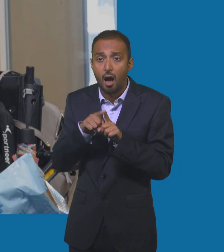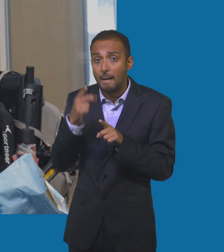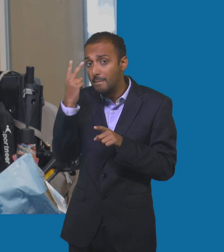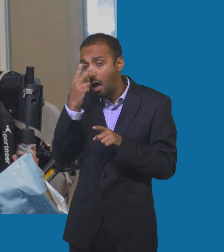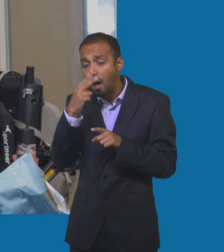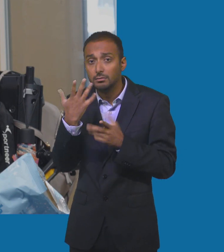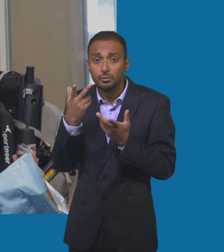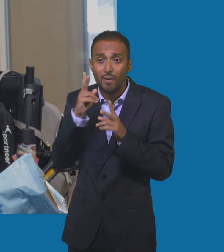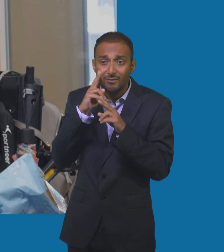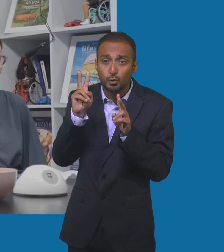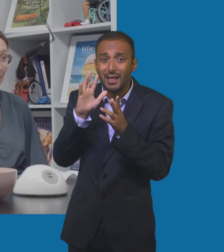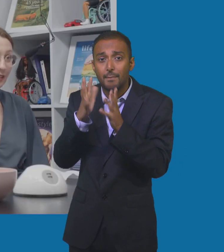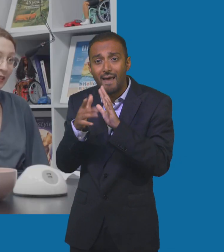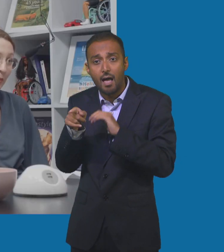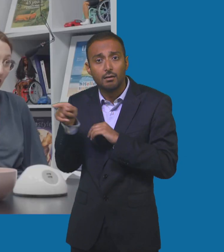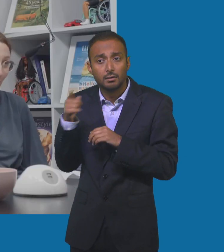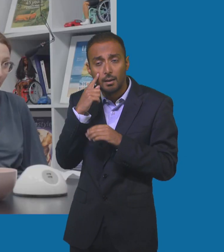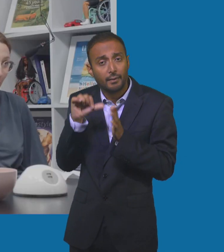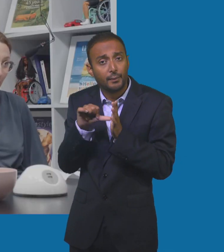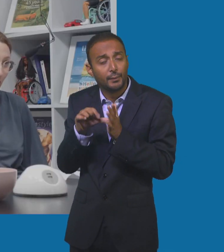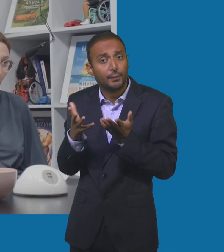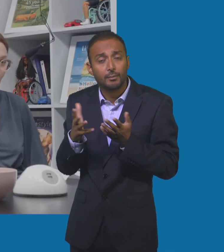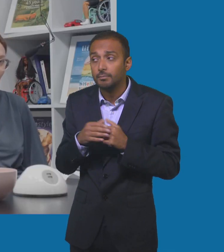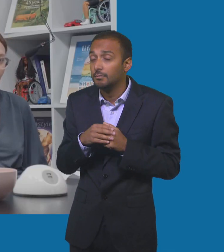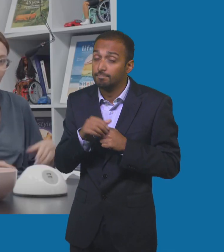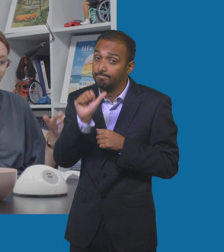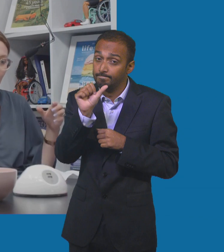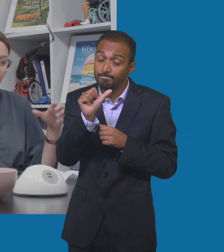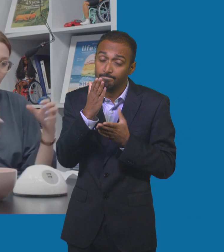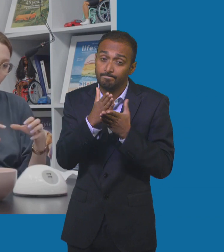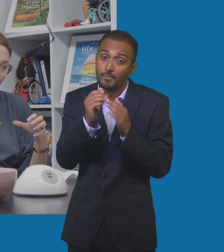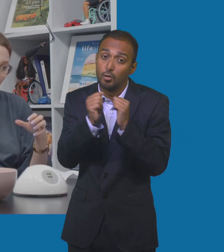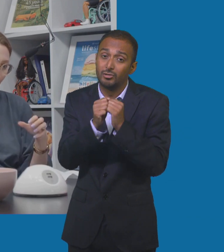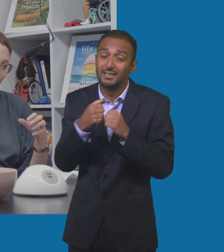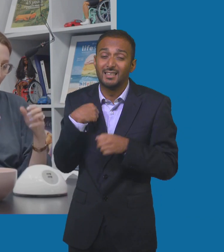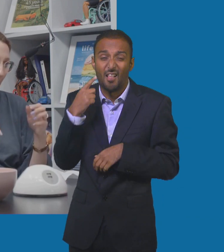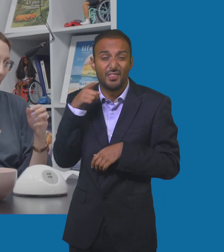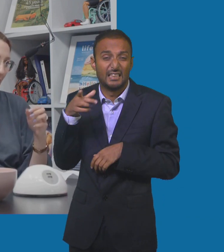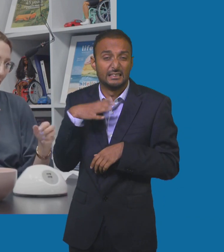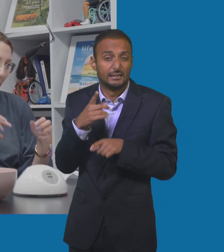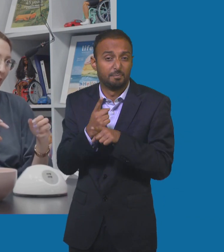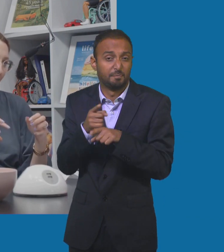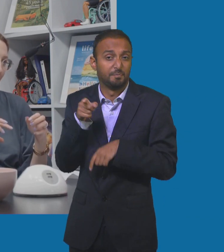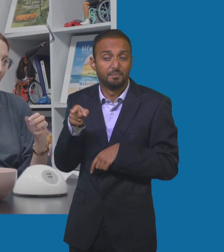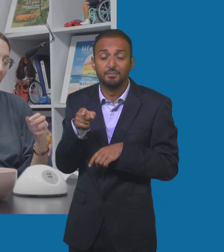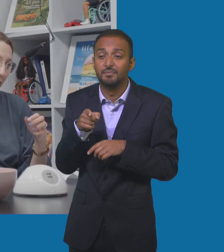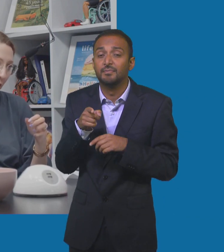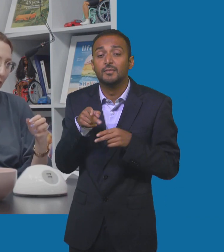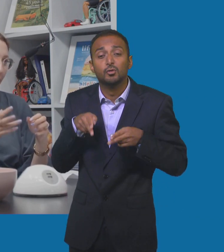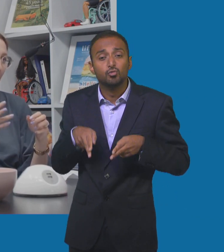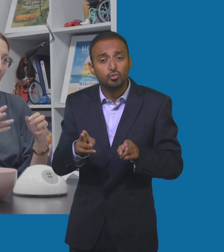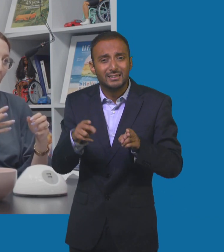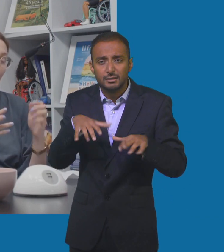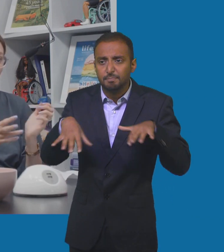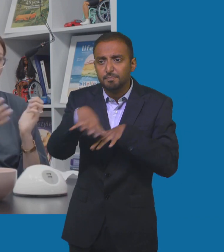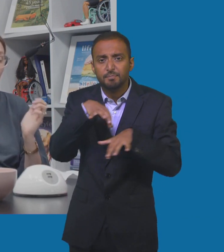visually impaired. Yeah, absolutely. I think this is a big challenge that we need to talk about, kind of the streetscape, particularly in urban areas, the way the